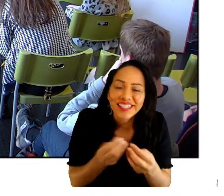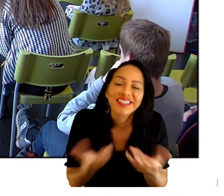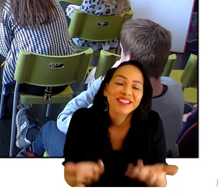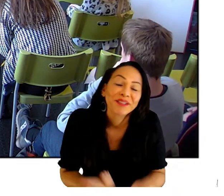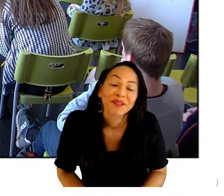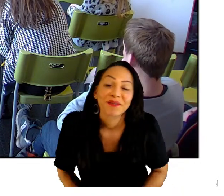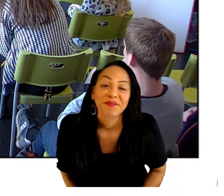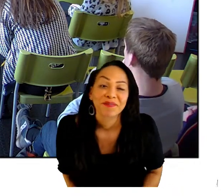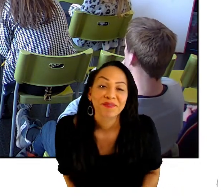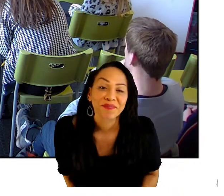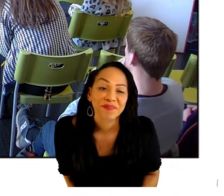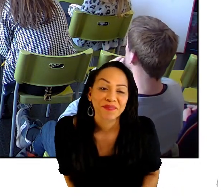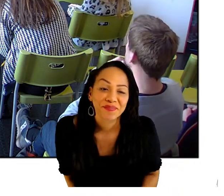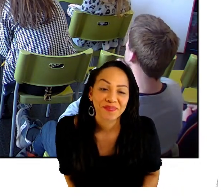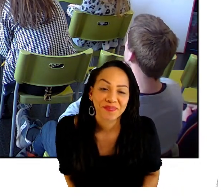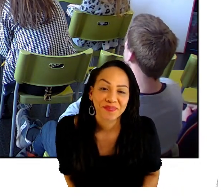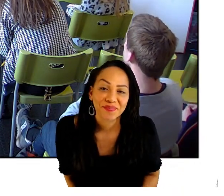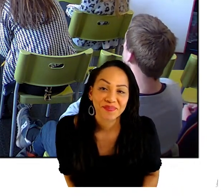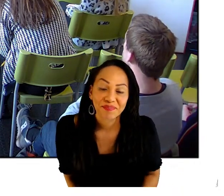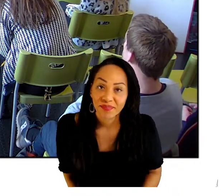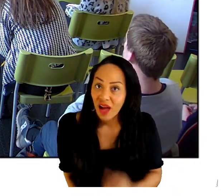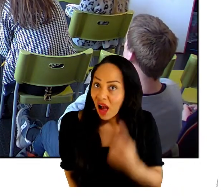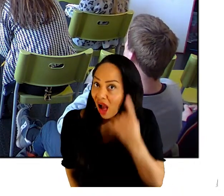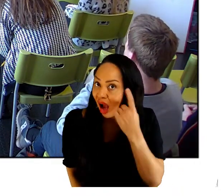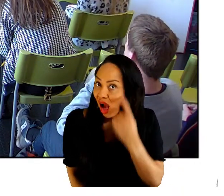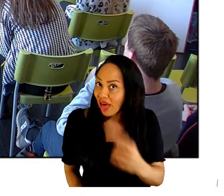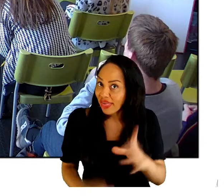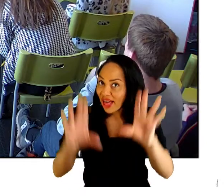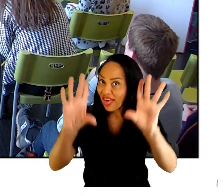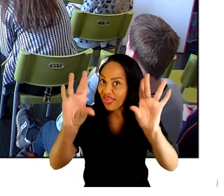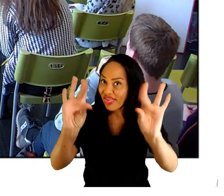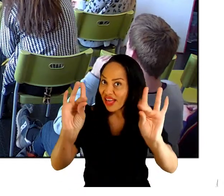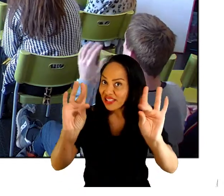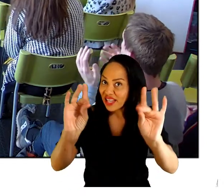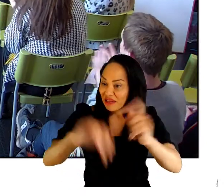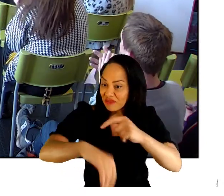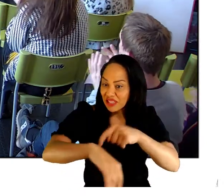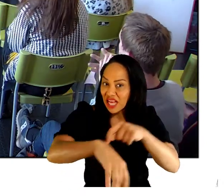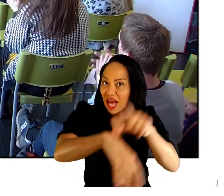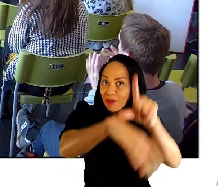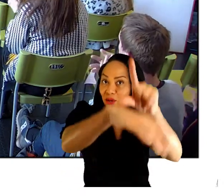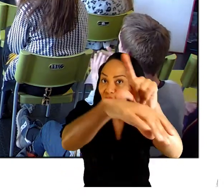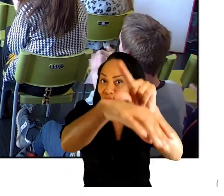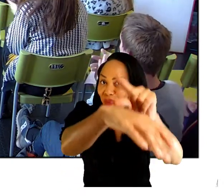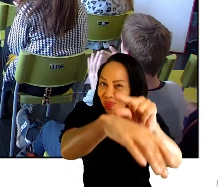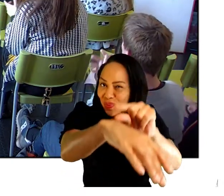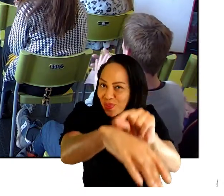All right, I think that's probably all we've got time for. So can everyone join me in giving a big hand for Mark and Natalie?